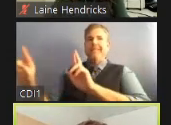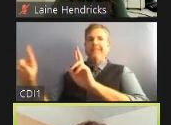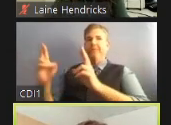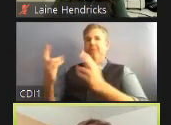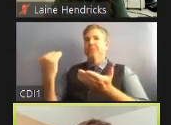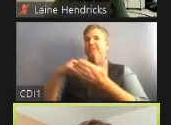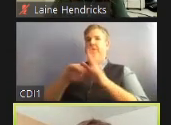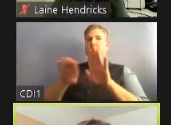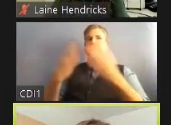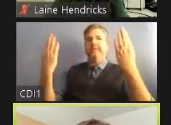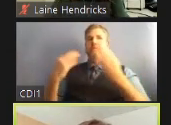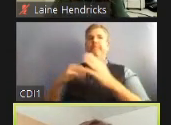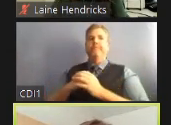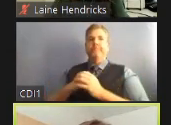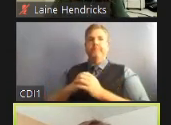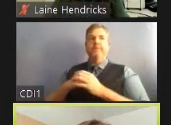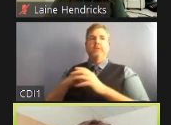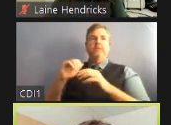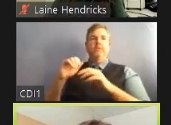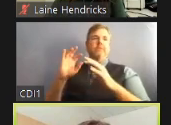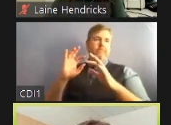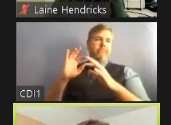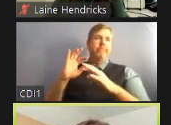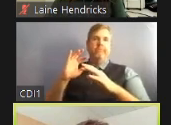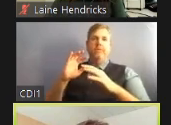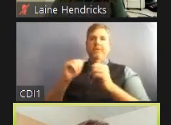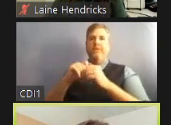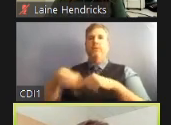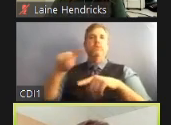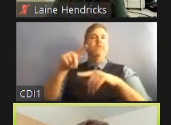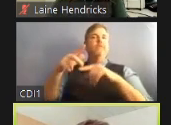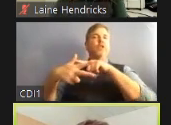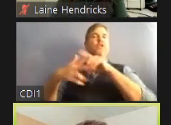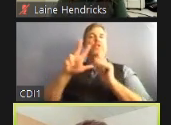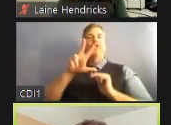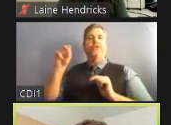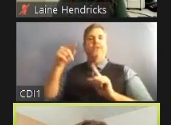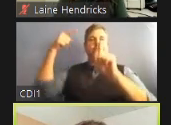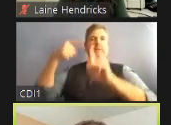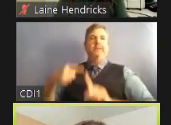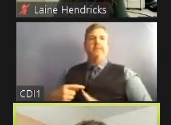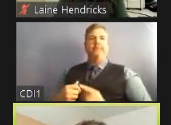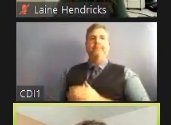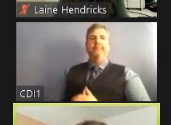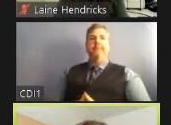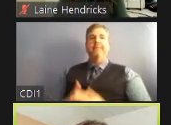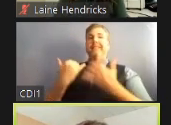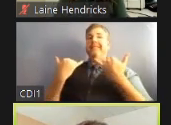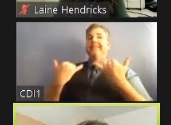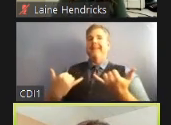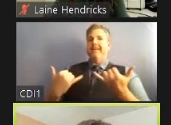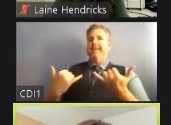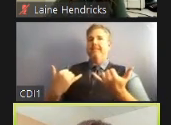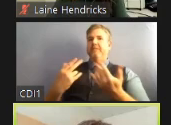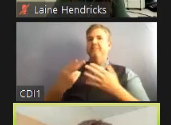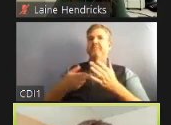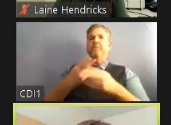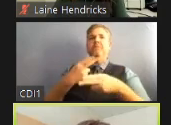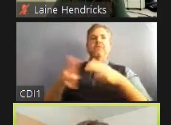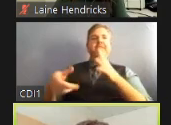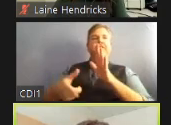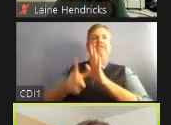Finally, I'll end with just a brief review of our canal outbreak response. As I